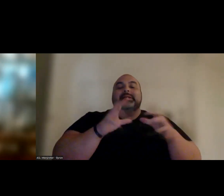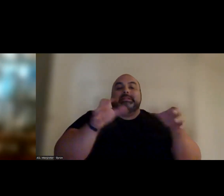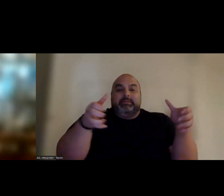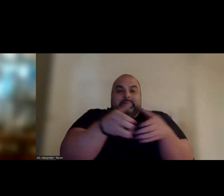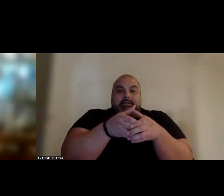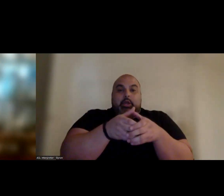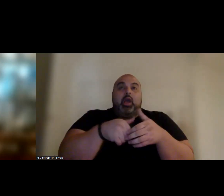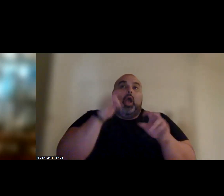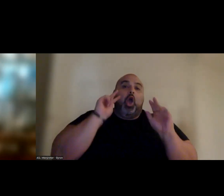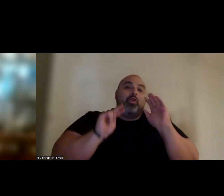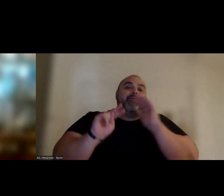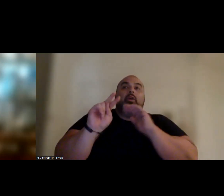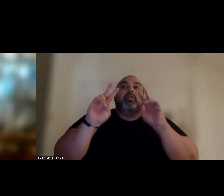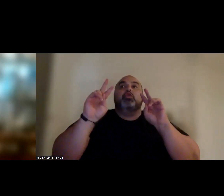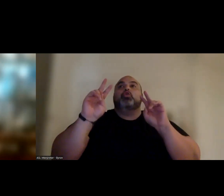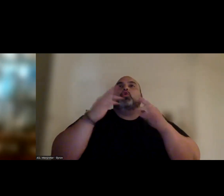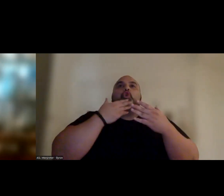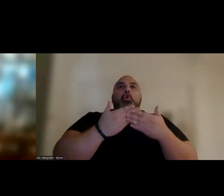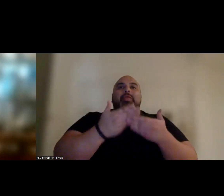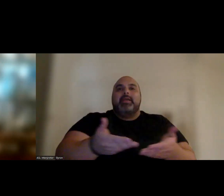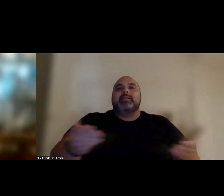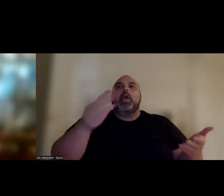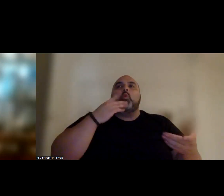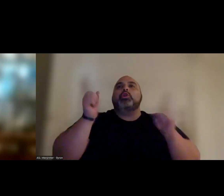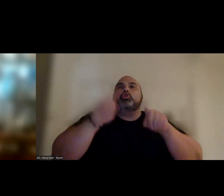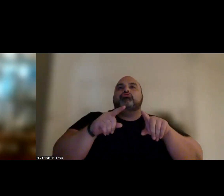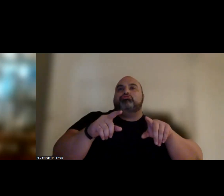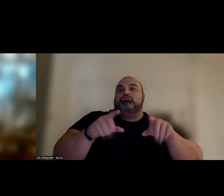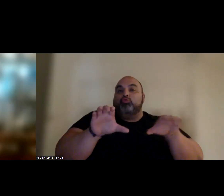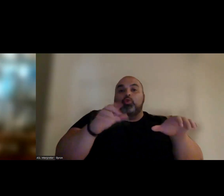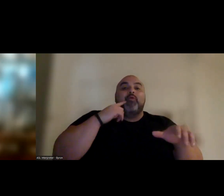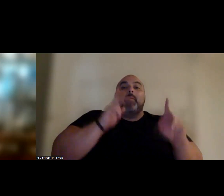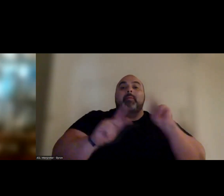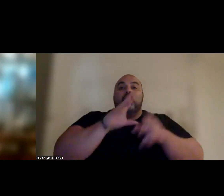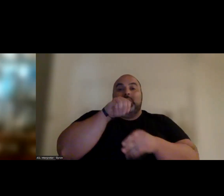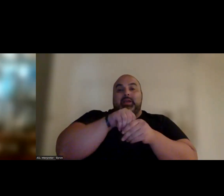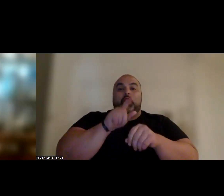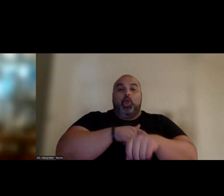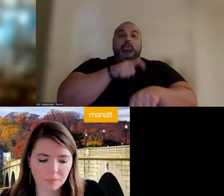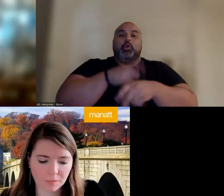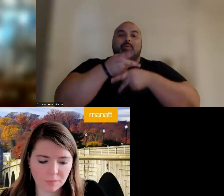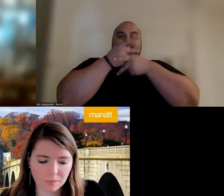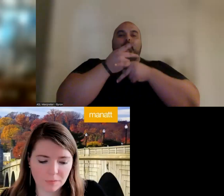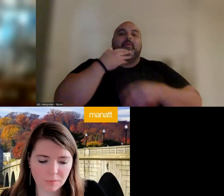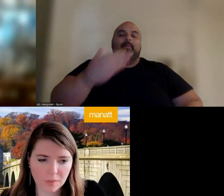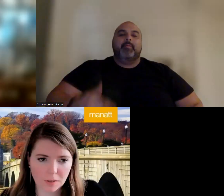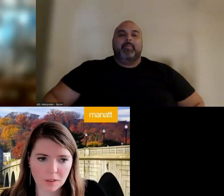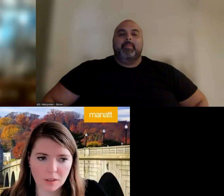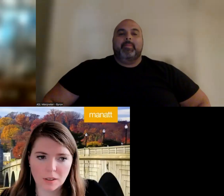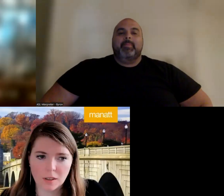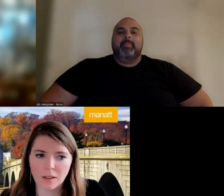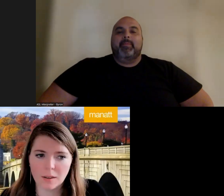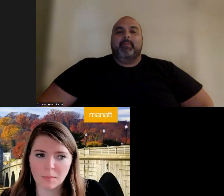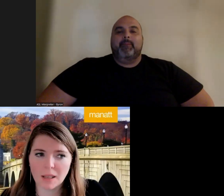I look forward to the good things that it will do for people in long term care. Thank you. Thank